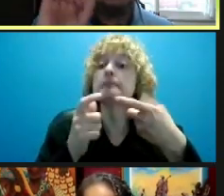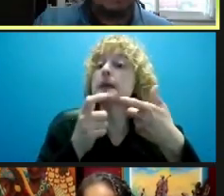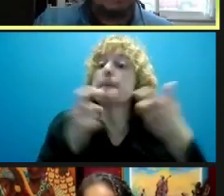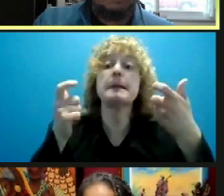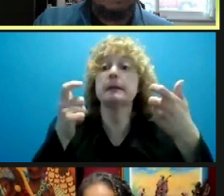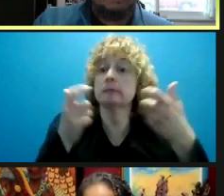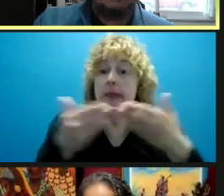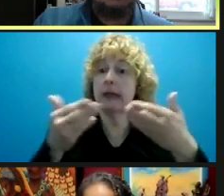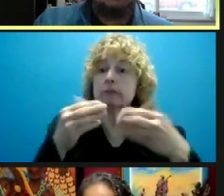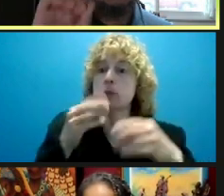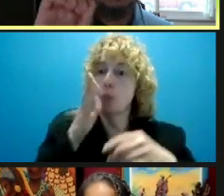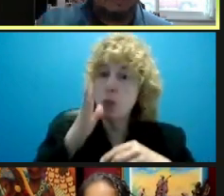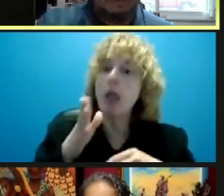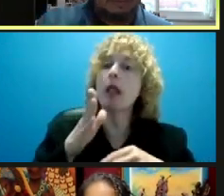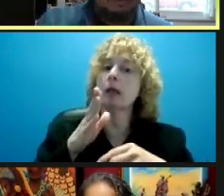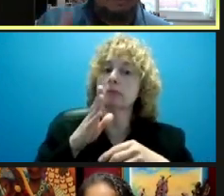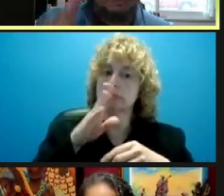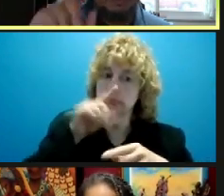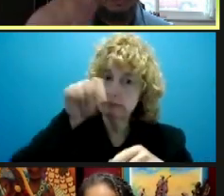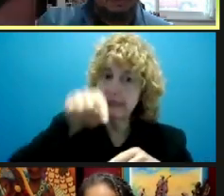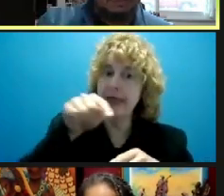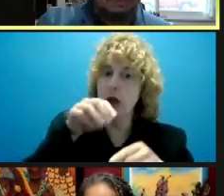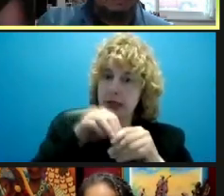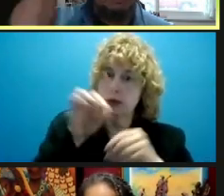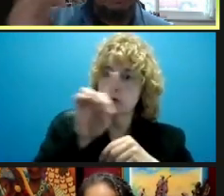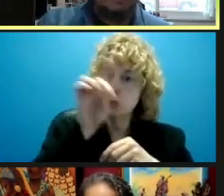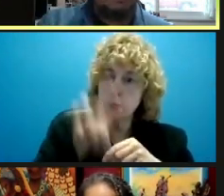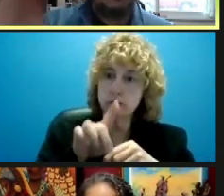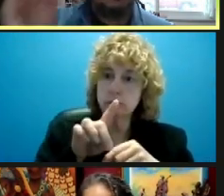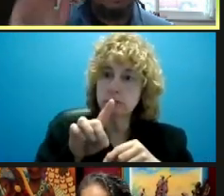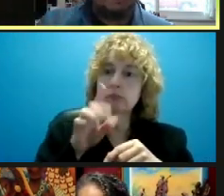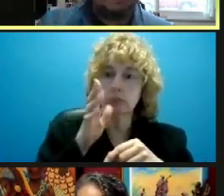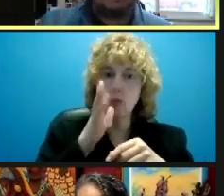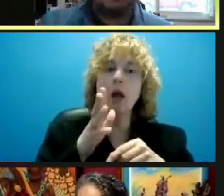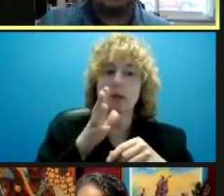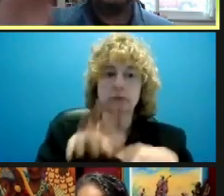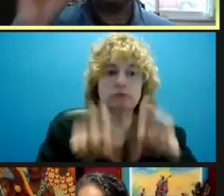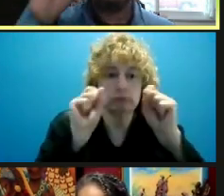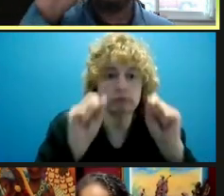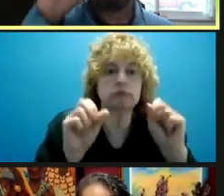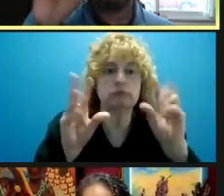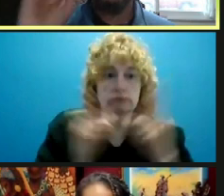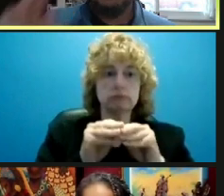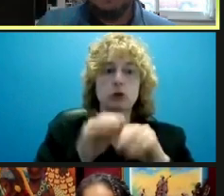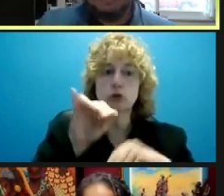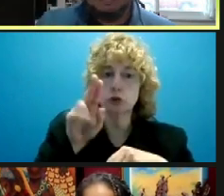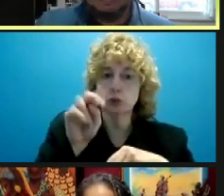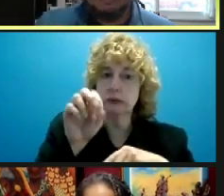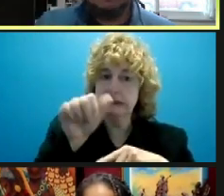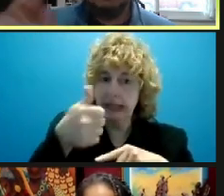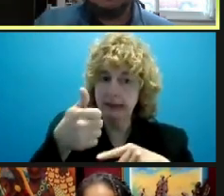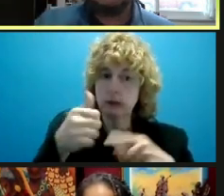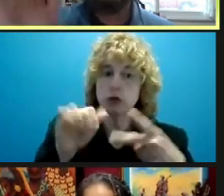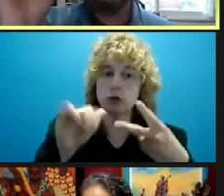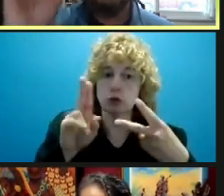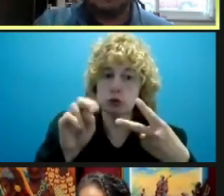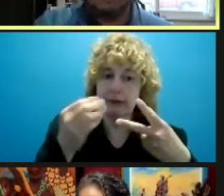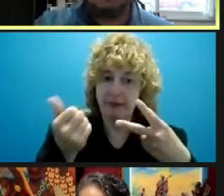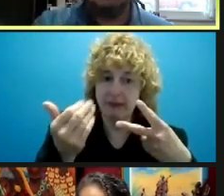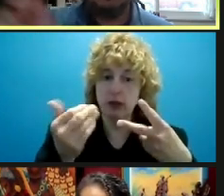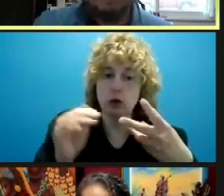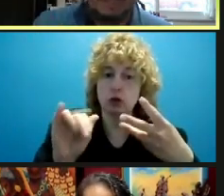be in Detroit. They're going to be in June 10, June 15, and June 17. They're going to have public hearings to listen